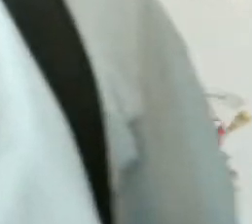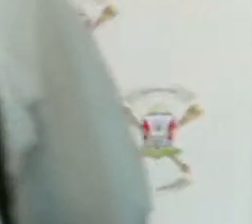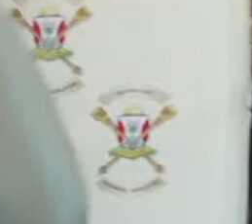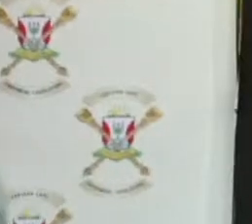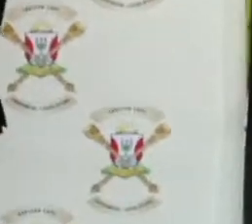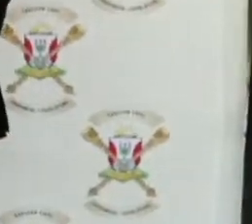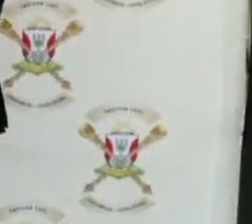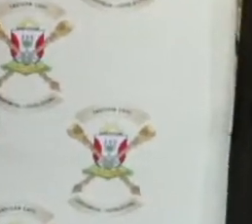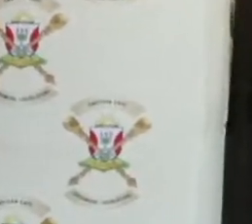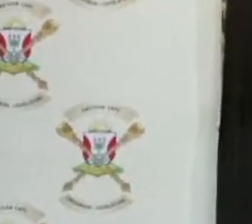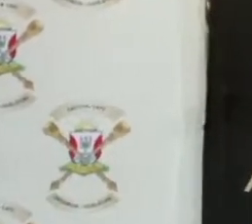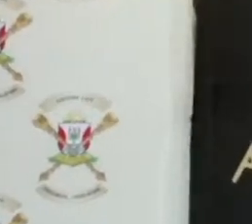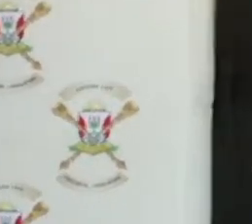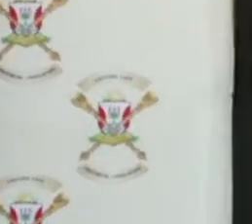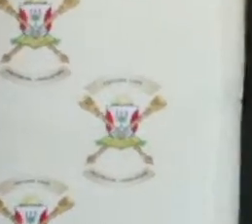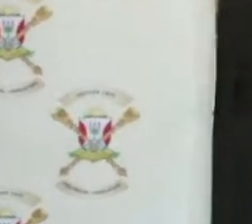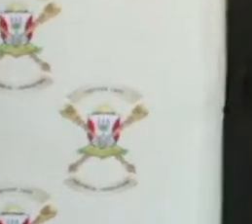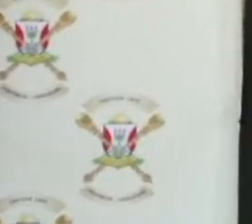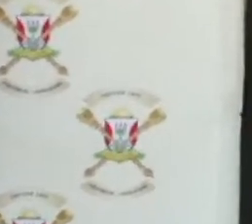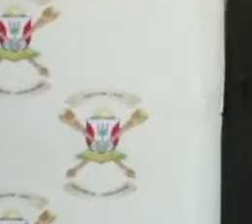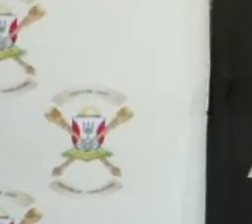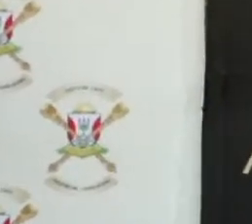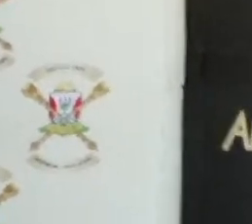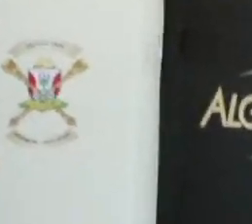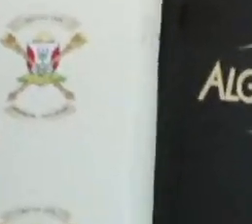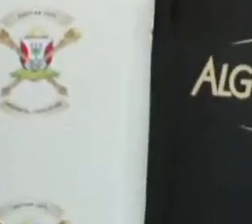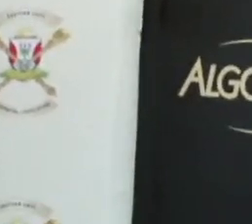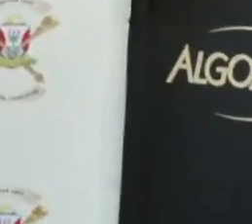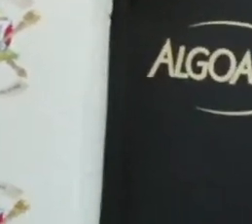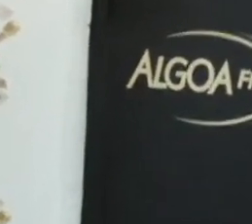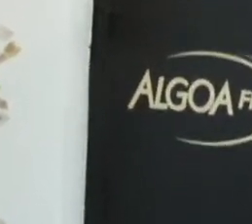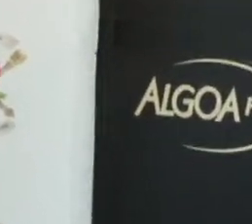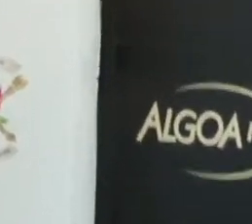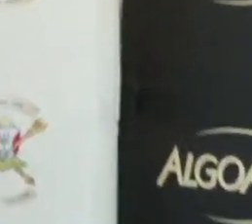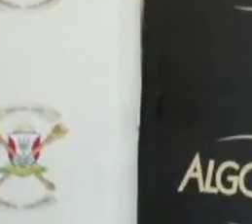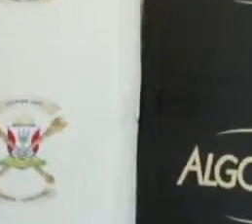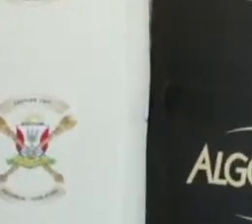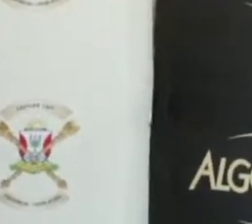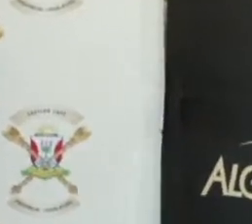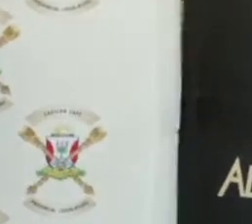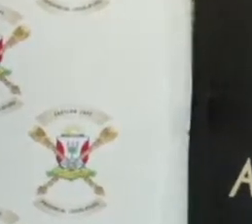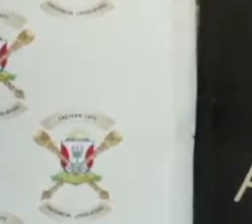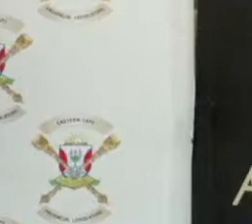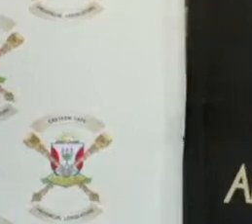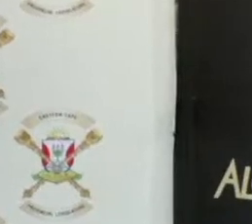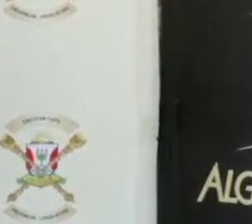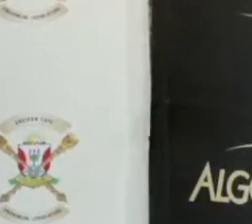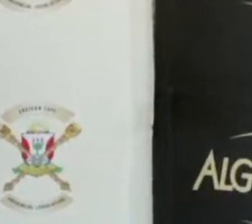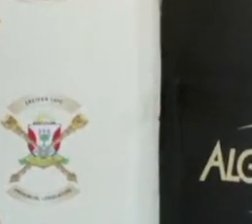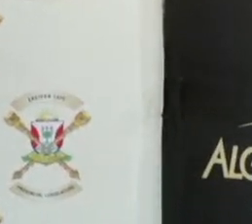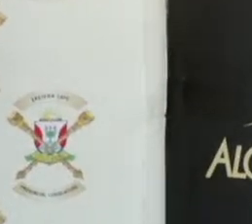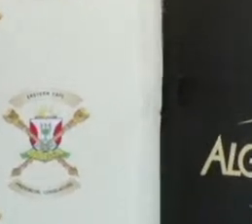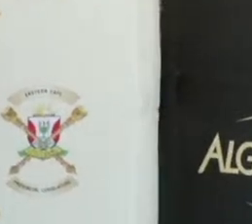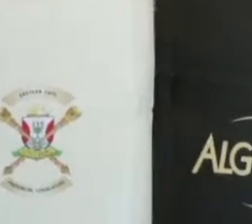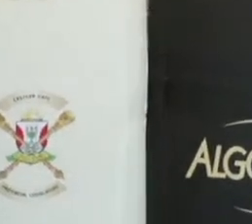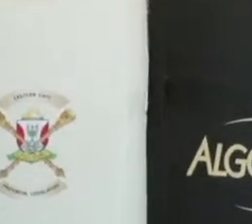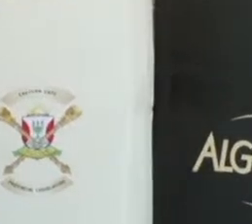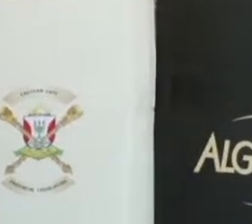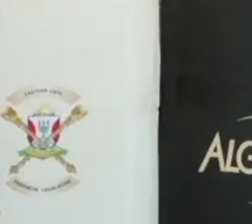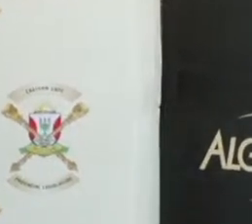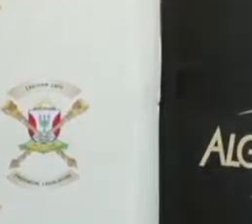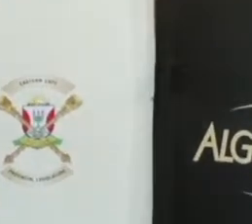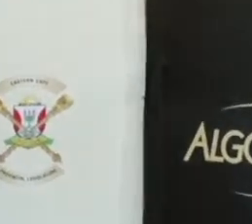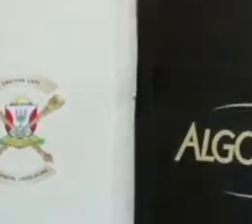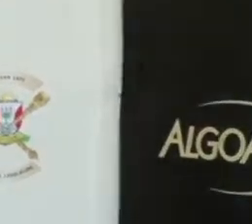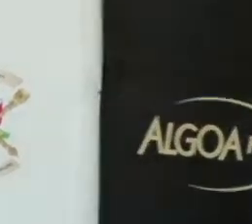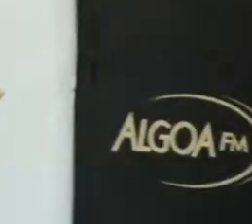Ngokuqinisekileyo bakufumene konke ebefanele kokuba baya kufumana. Okuseleyo ngoku into kokuba kwenziwa ntoni nangoko